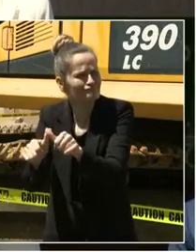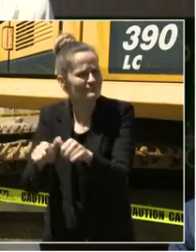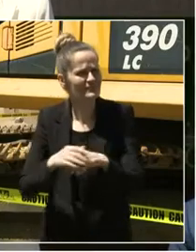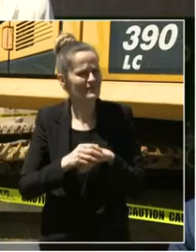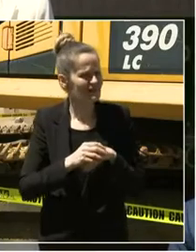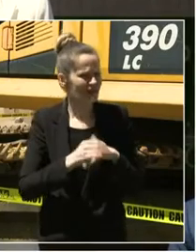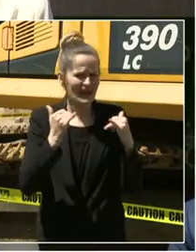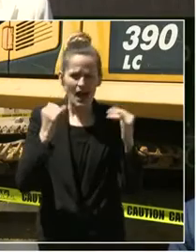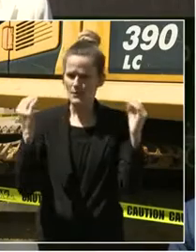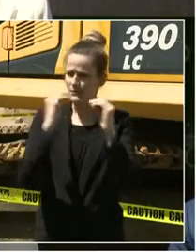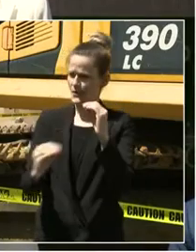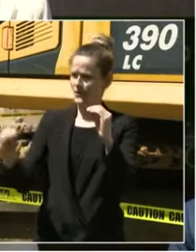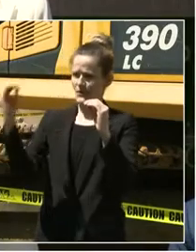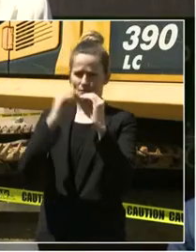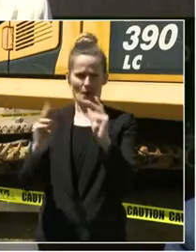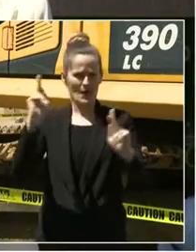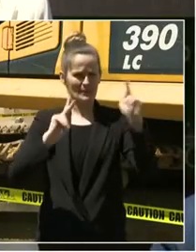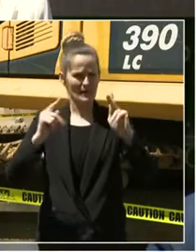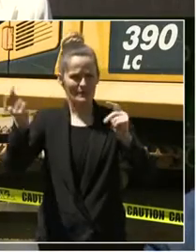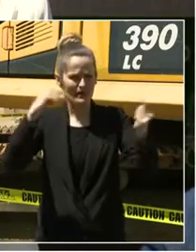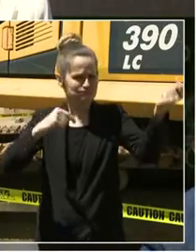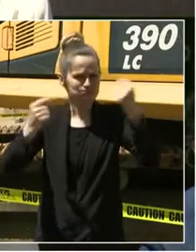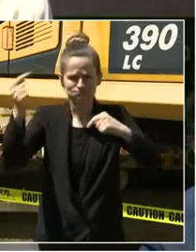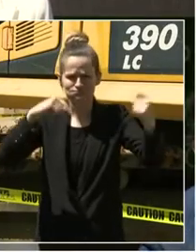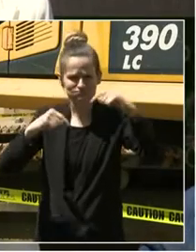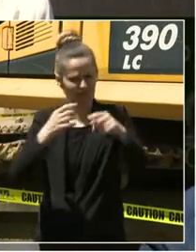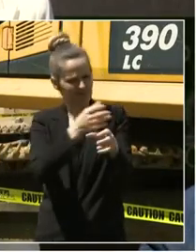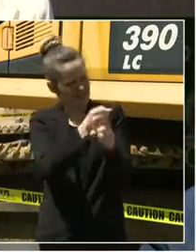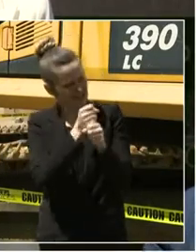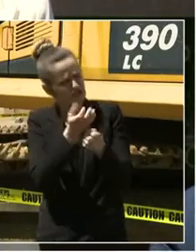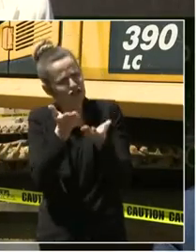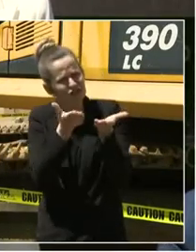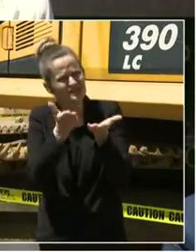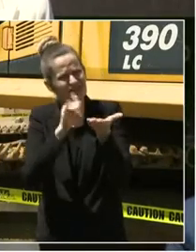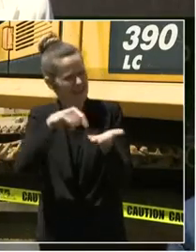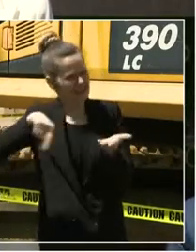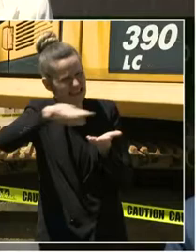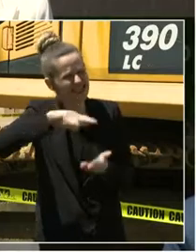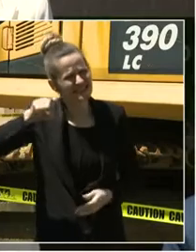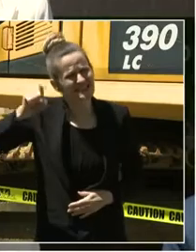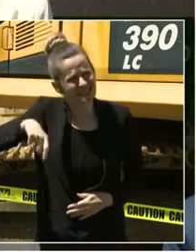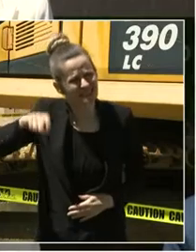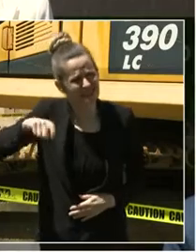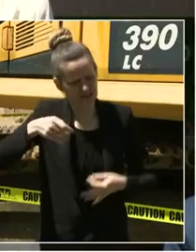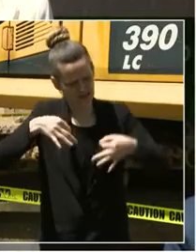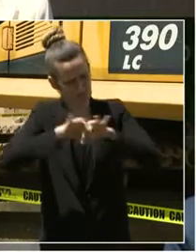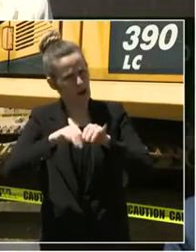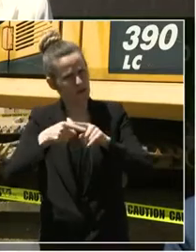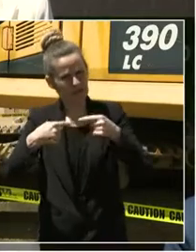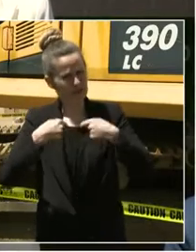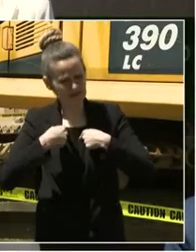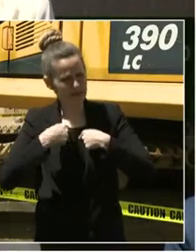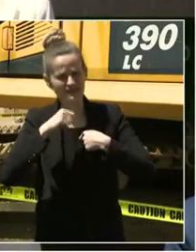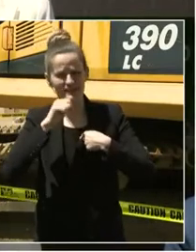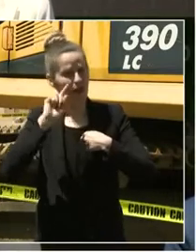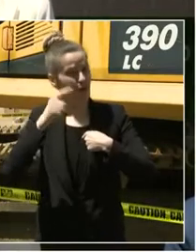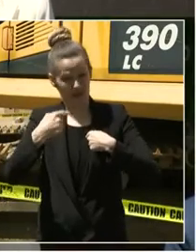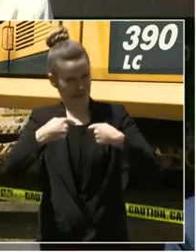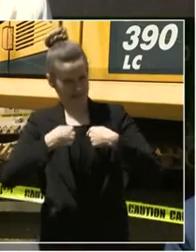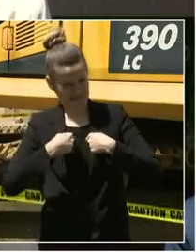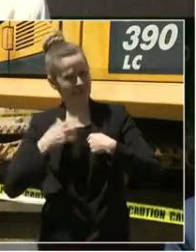residents can access the service that were critical to me and my family. I